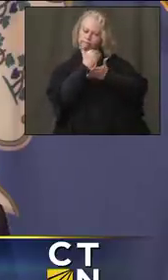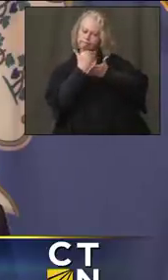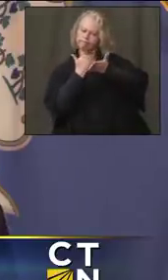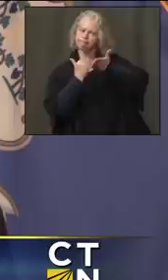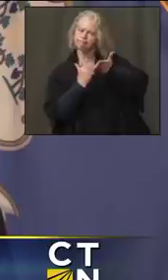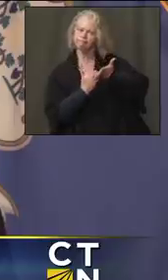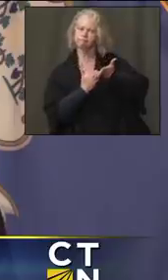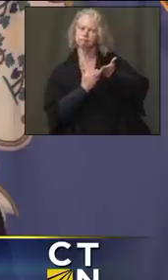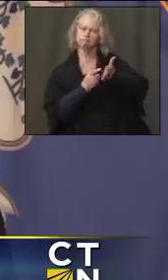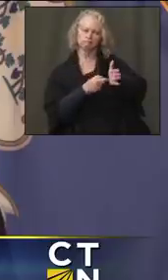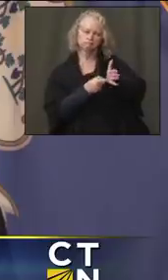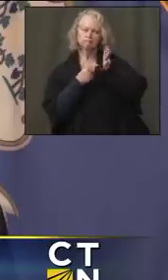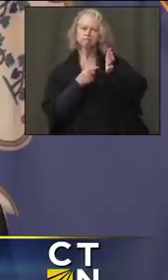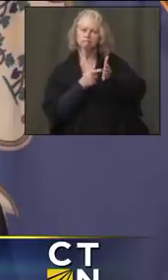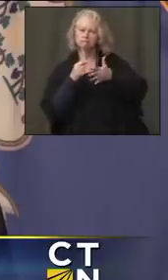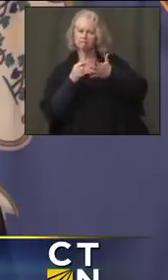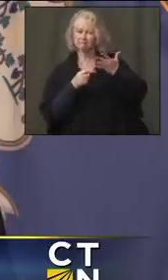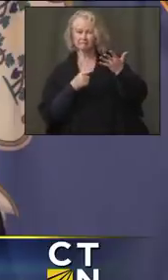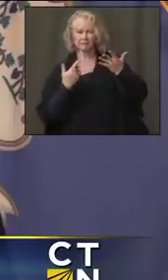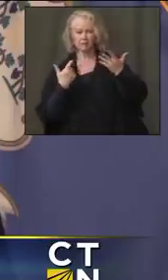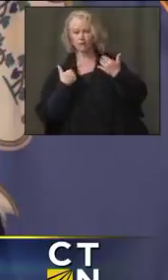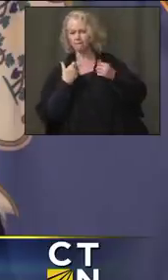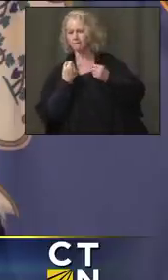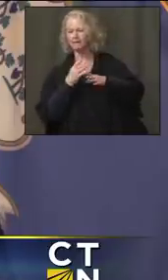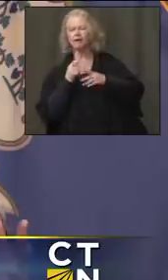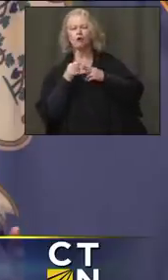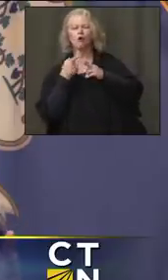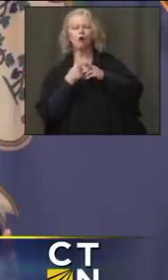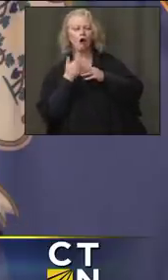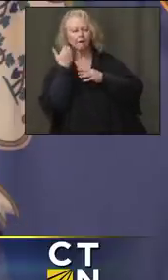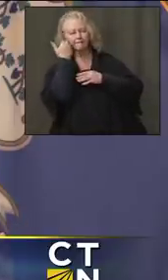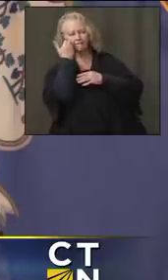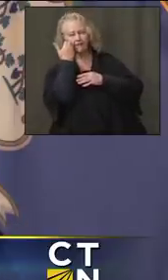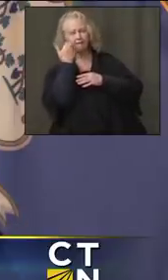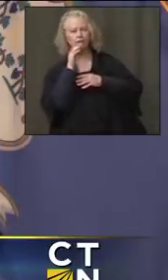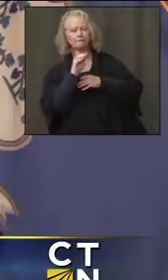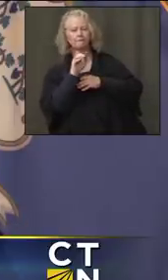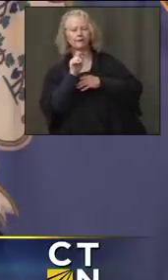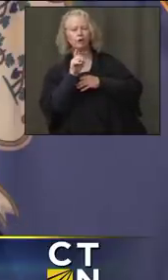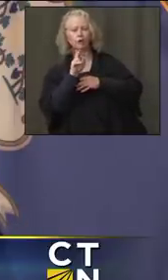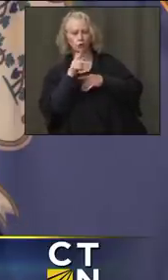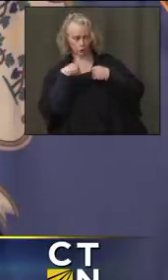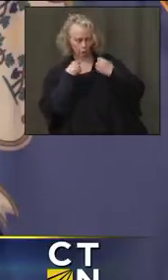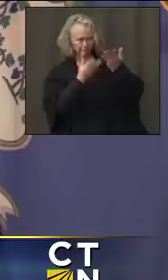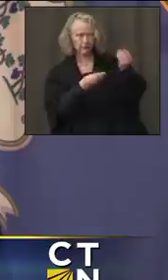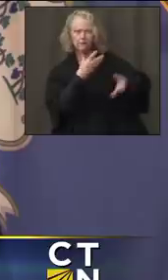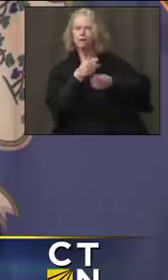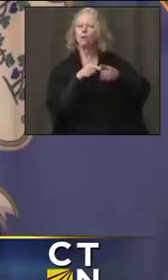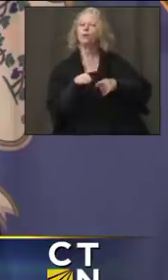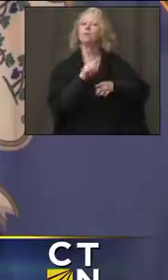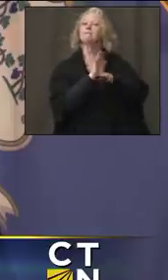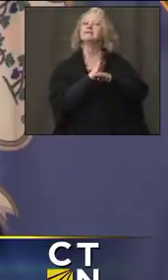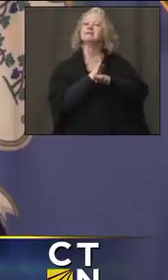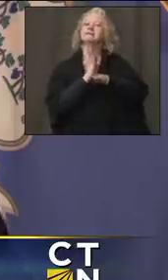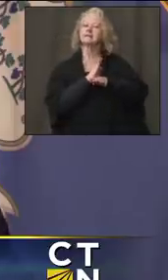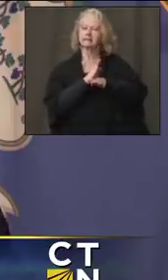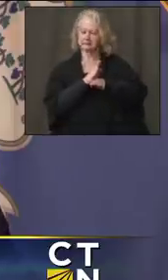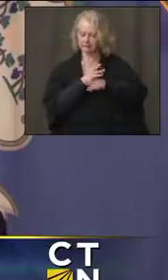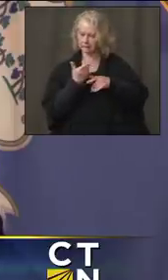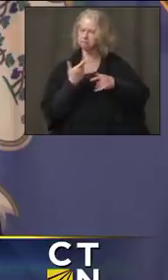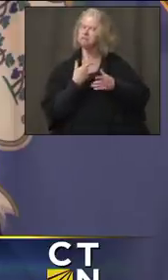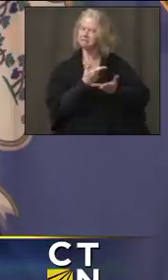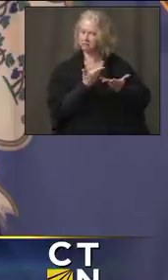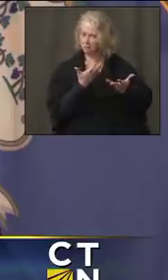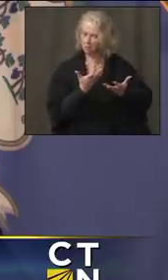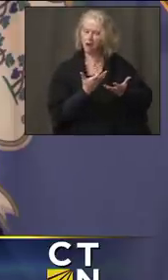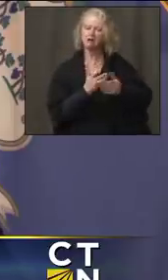we have tens of thousands of fever meters that we're going to be able to make available to some of these businesses where you could be in contact.